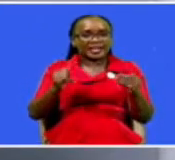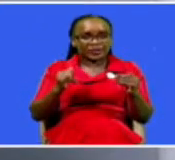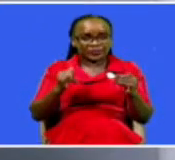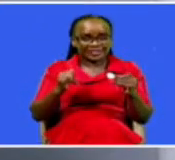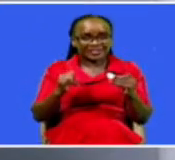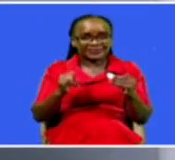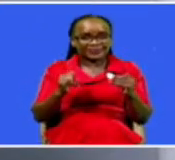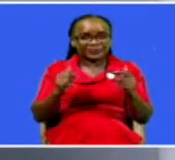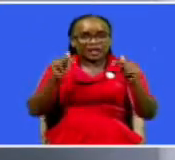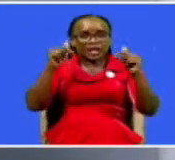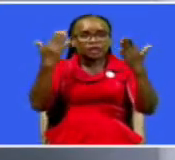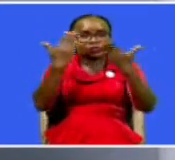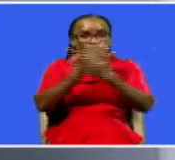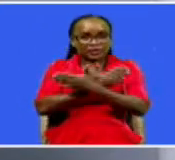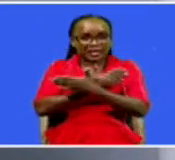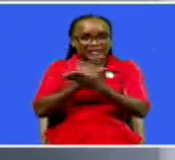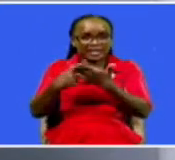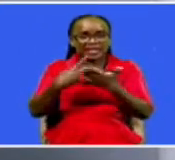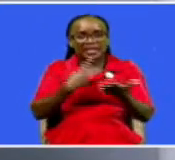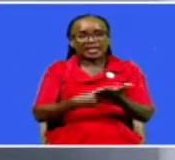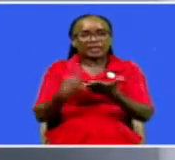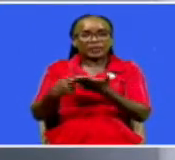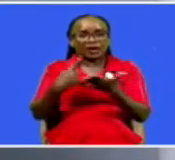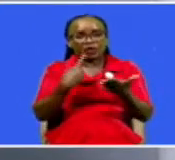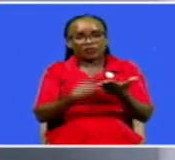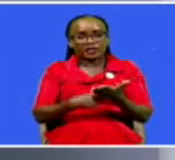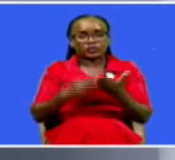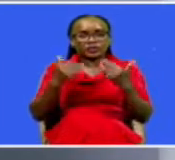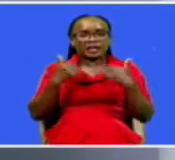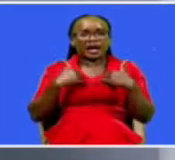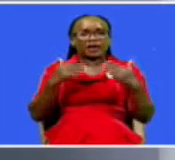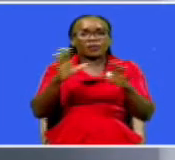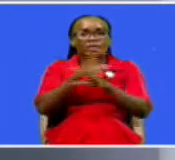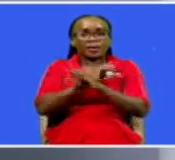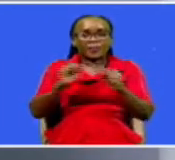2022 tonight is a conversation looking into the president's speech and what